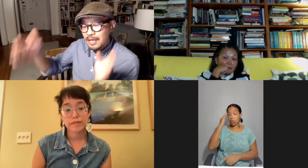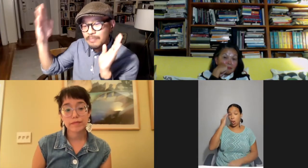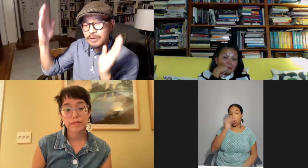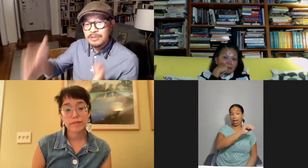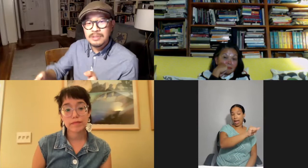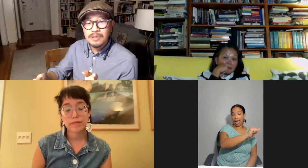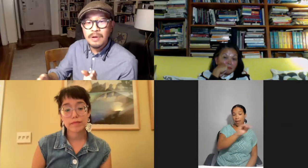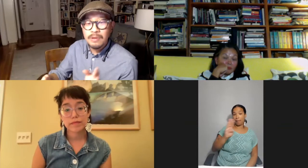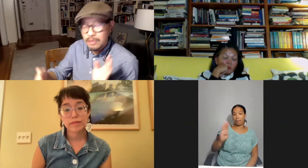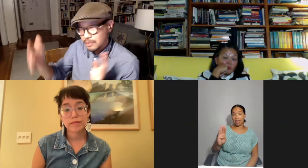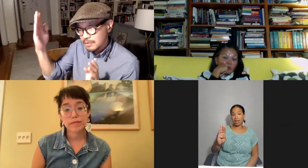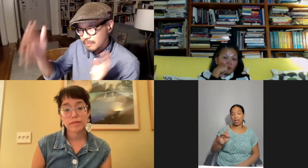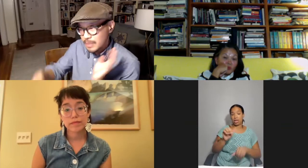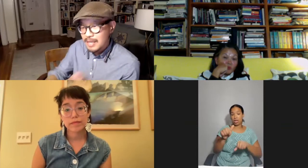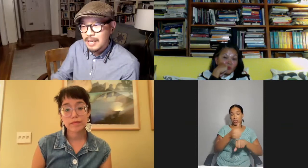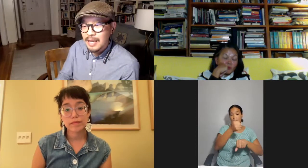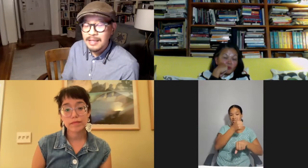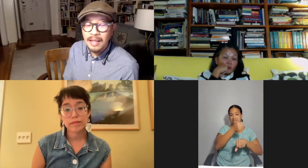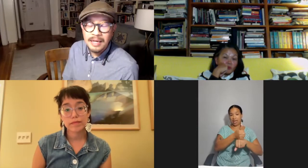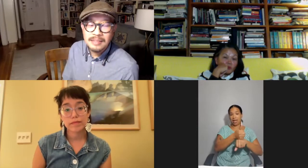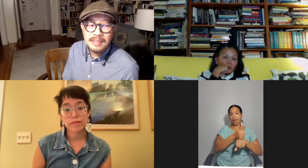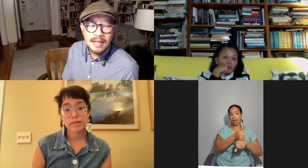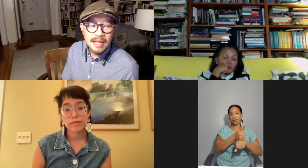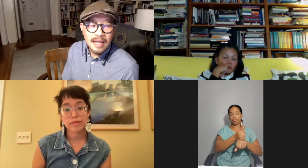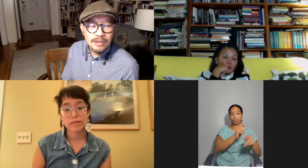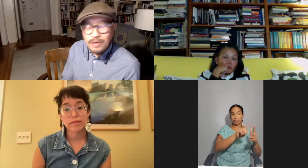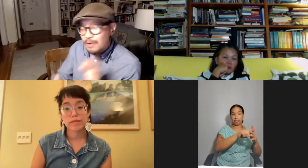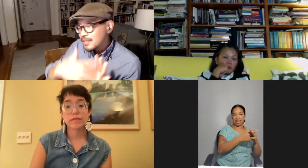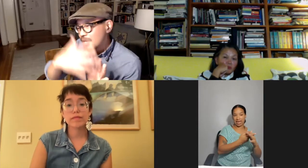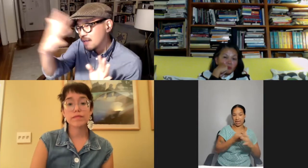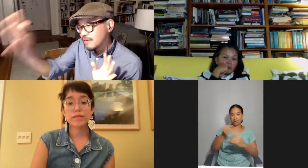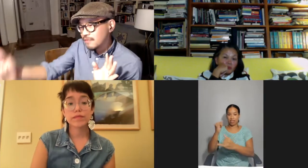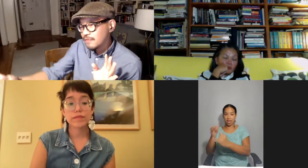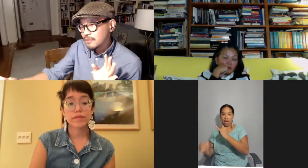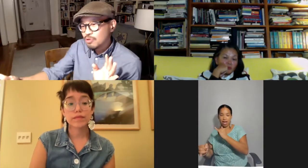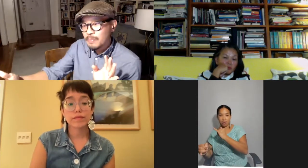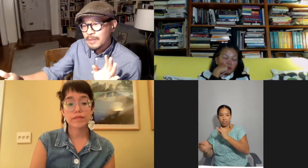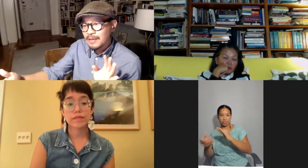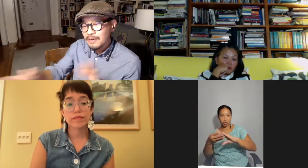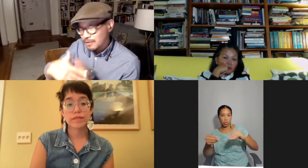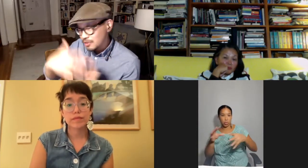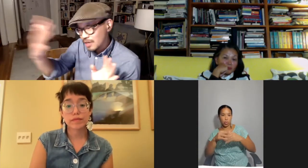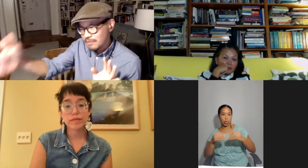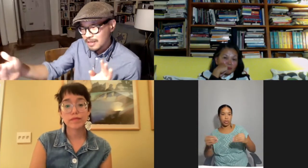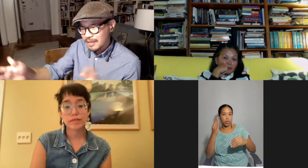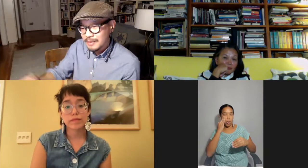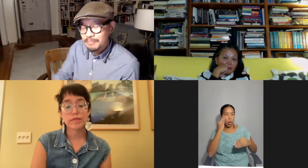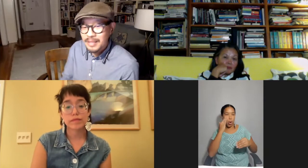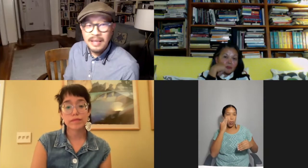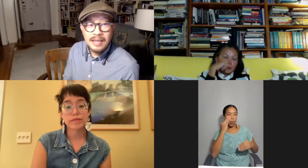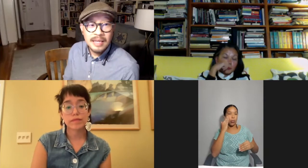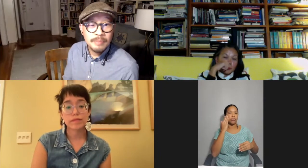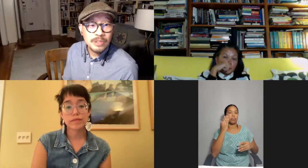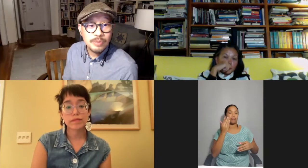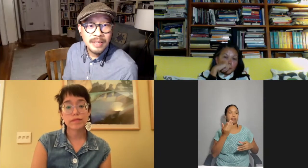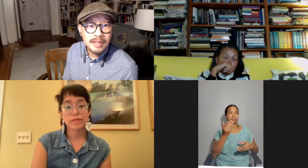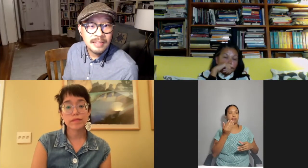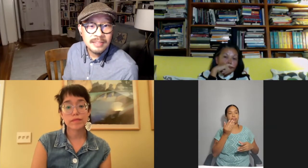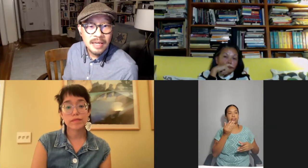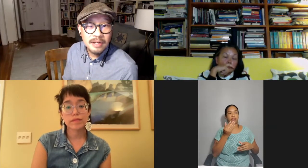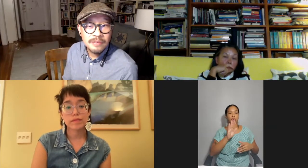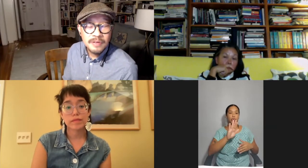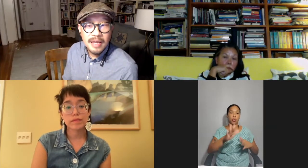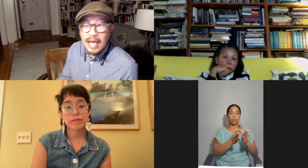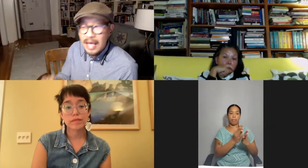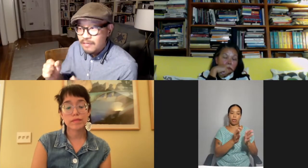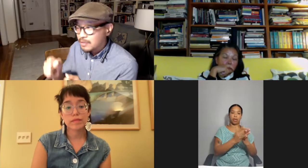and you set up those beginning and end lines, and you know it's kind of tropey or genre-y, in between,